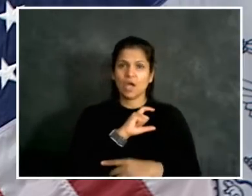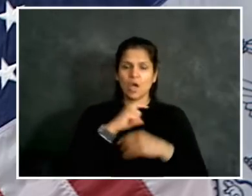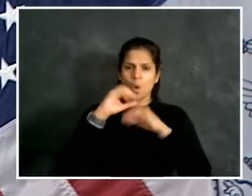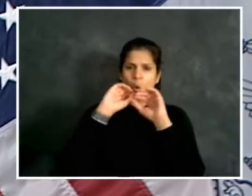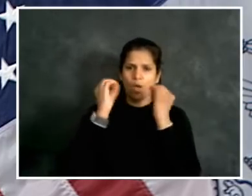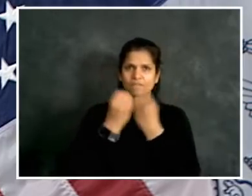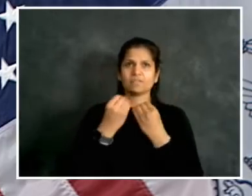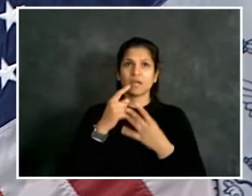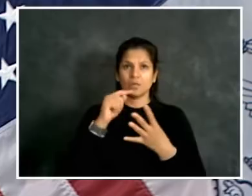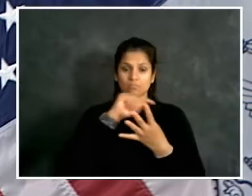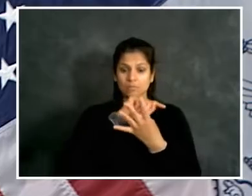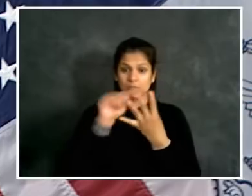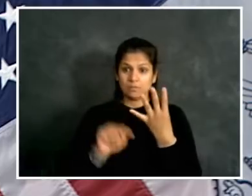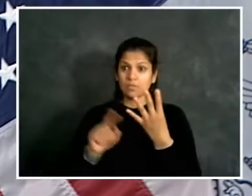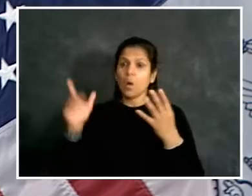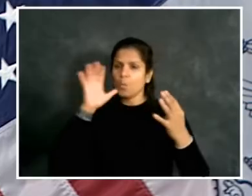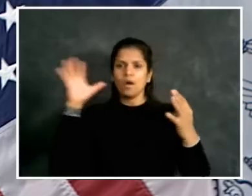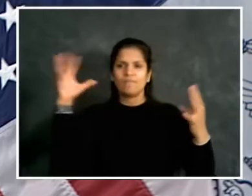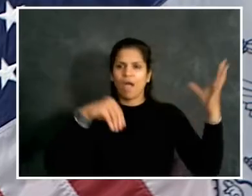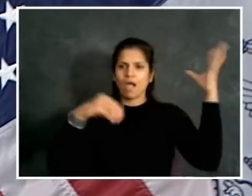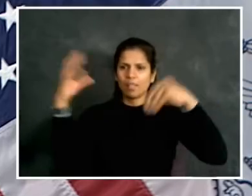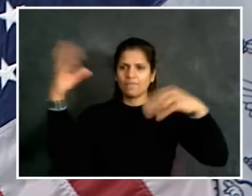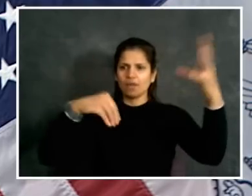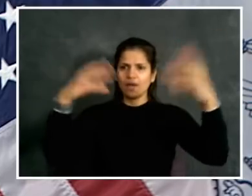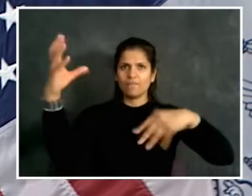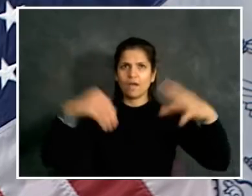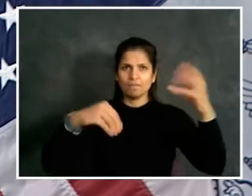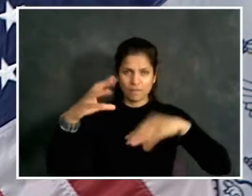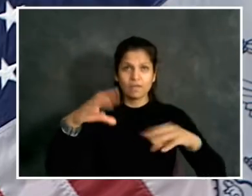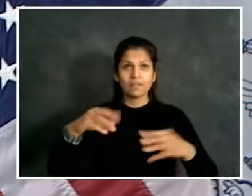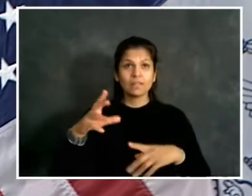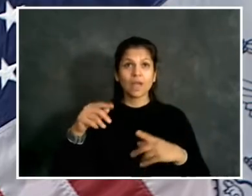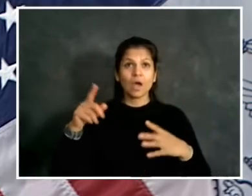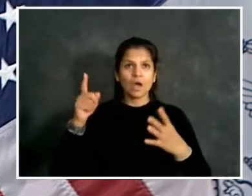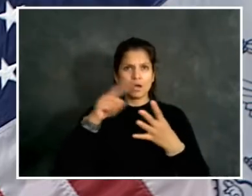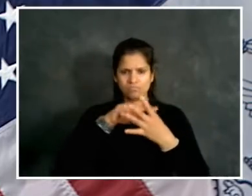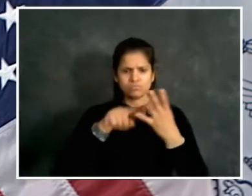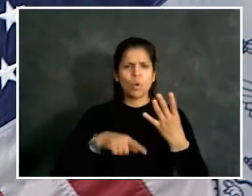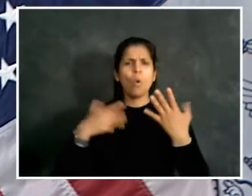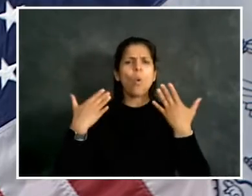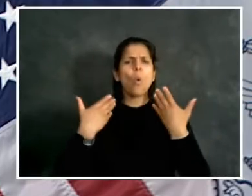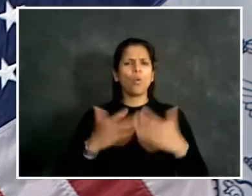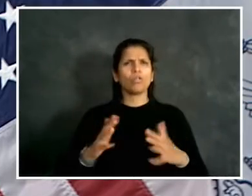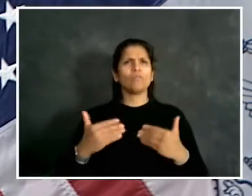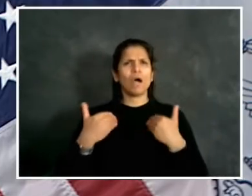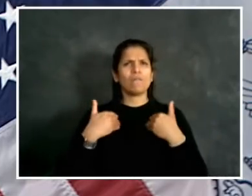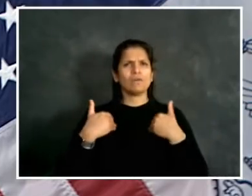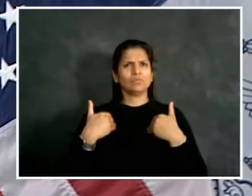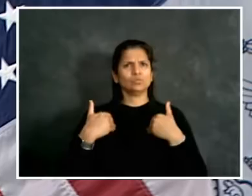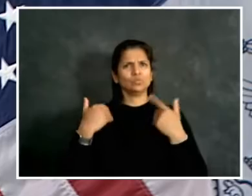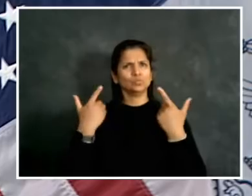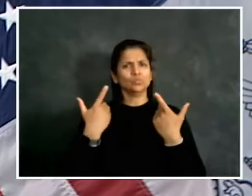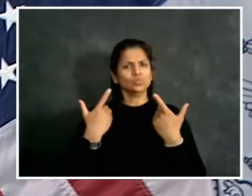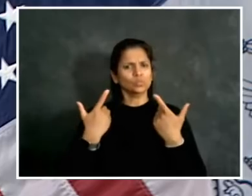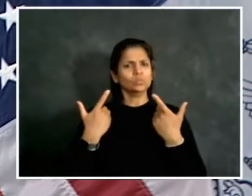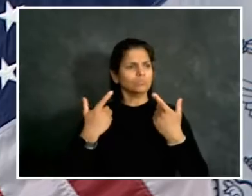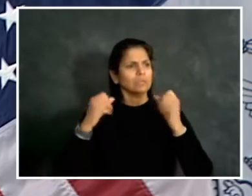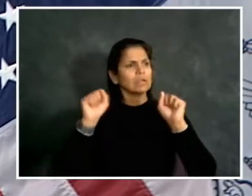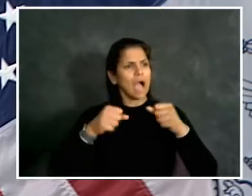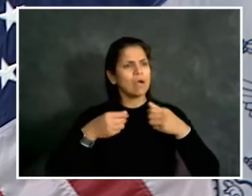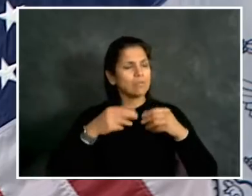violations. And we're talking about over 1,000 employees from those agencies who already have that